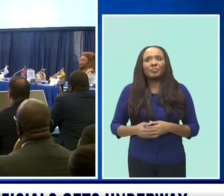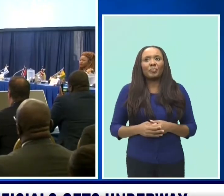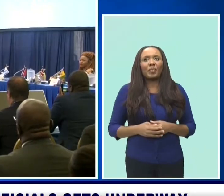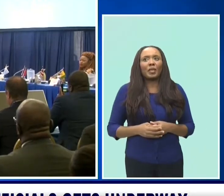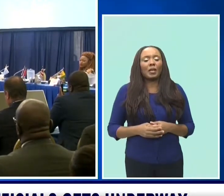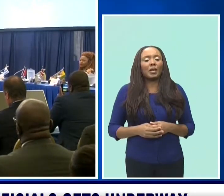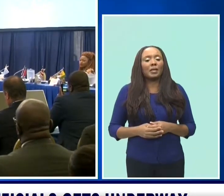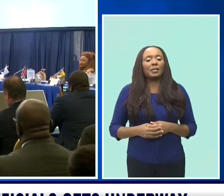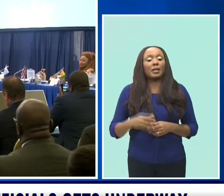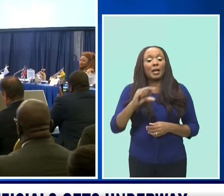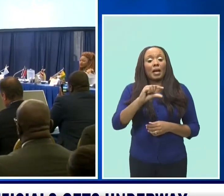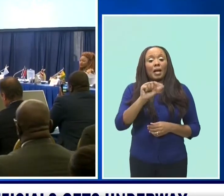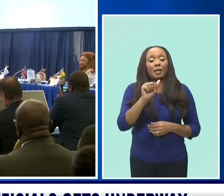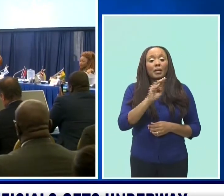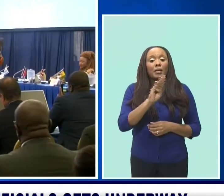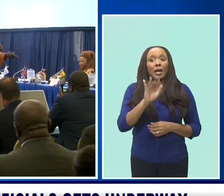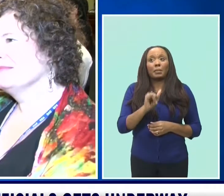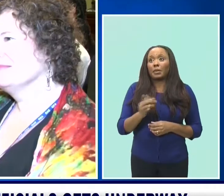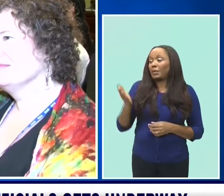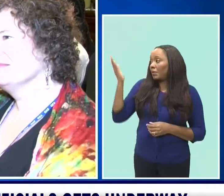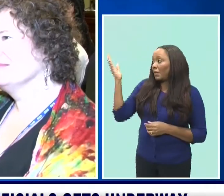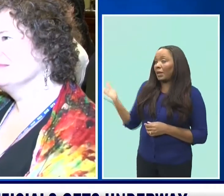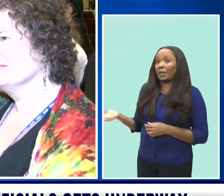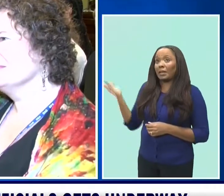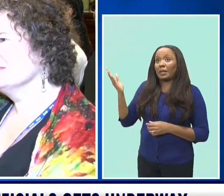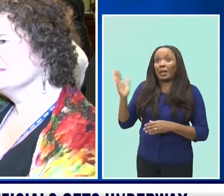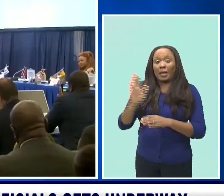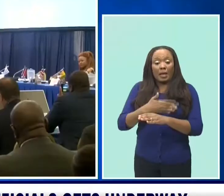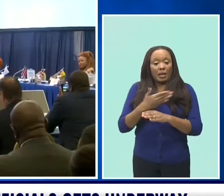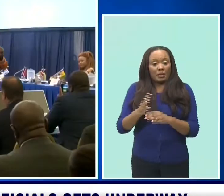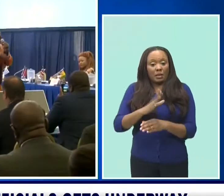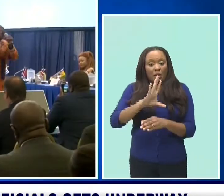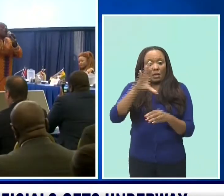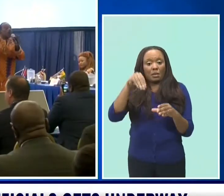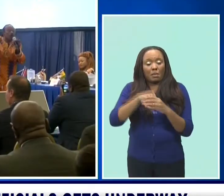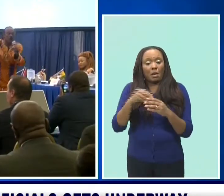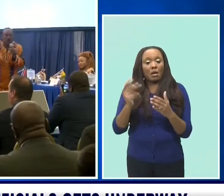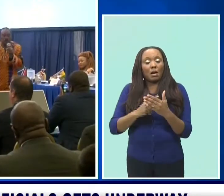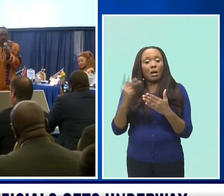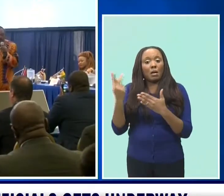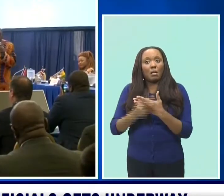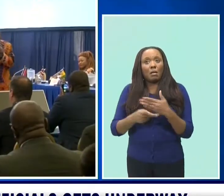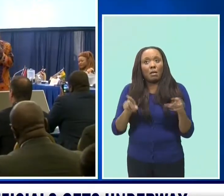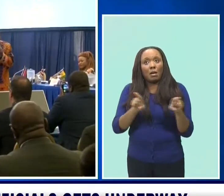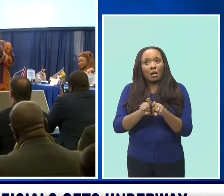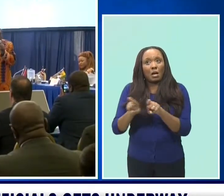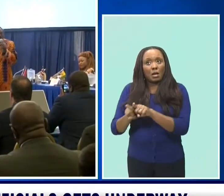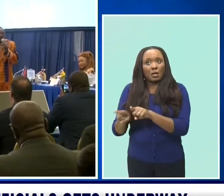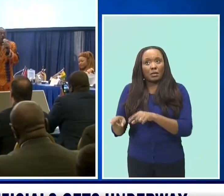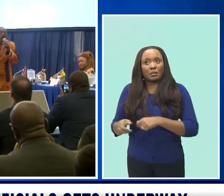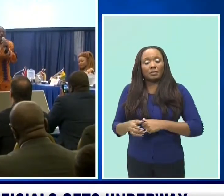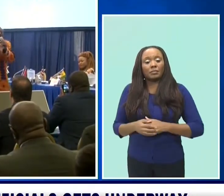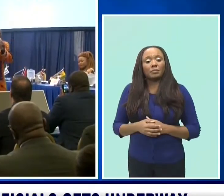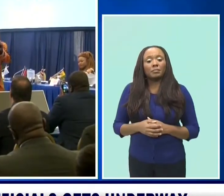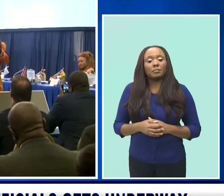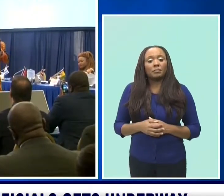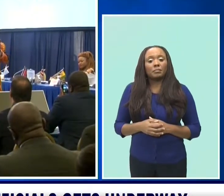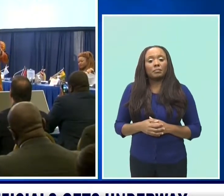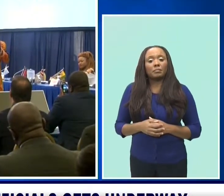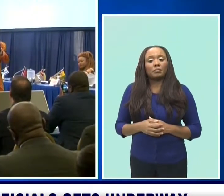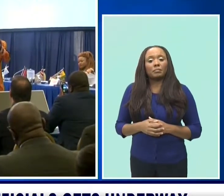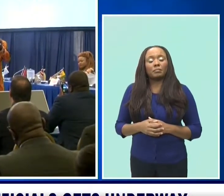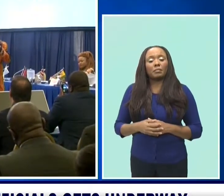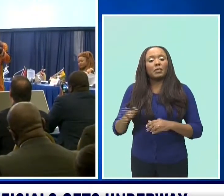Ambassador Dr. Anthony Gabby Carter. Cash box and billboard must go from the West